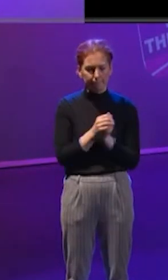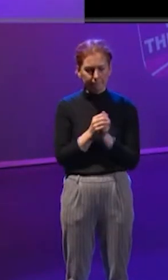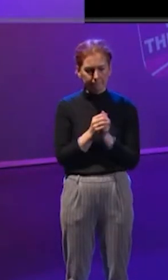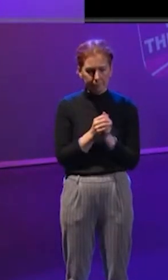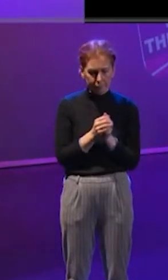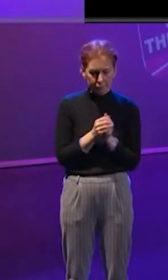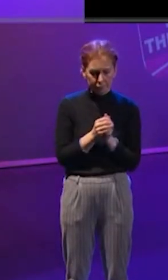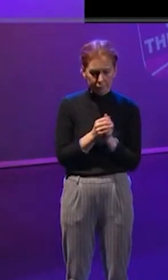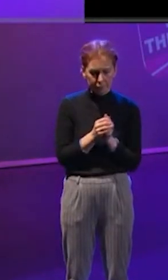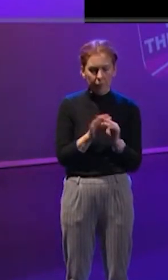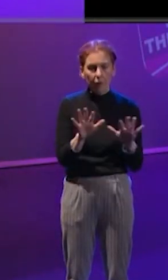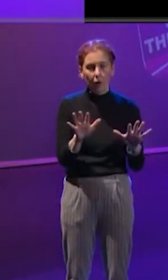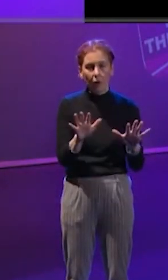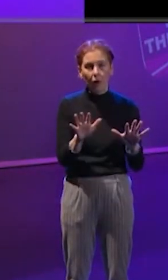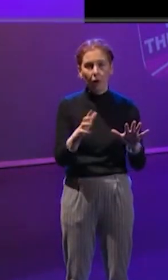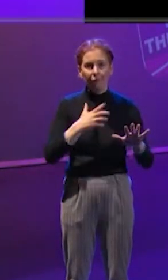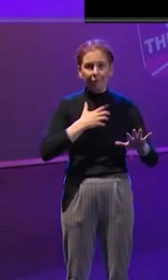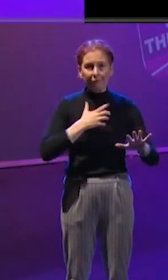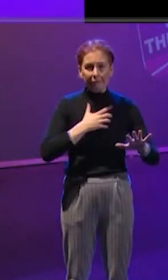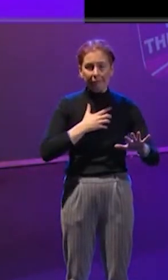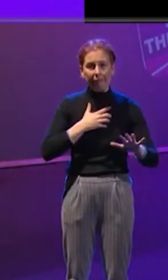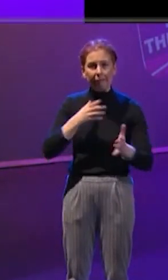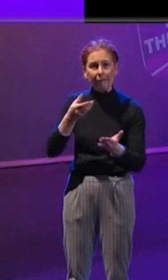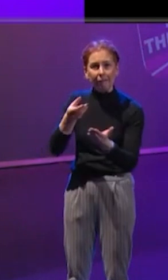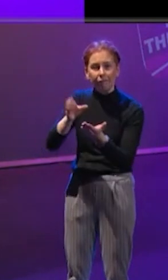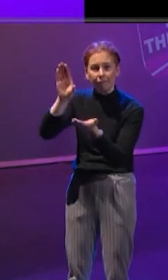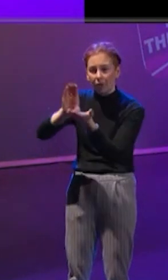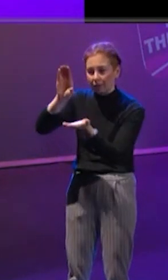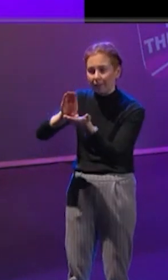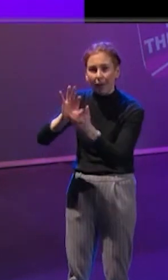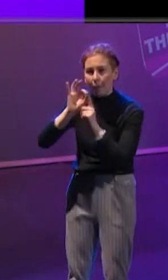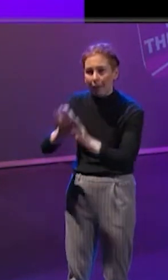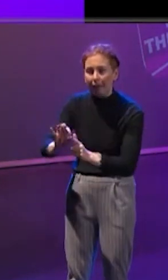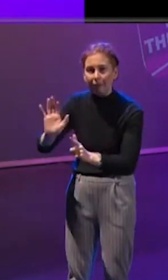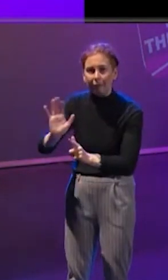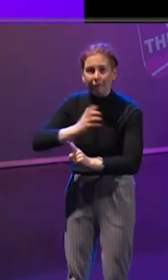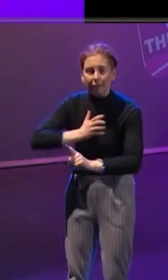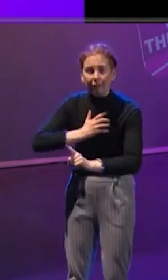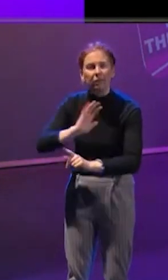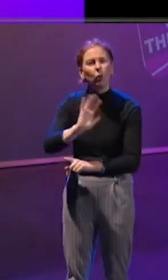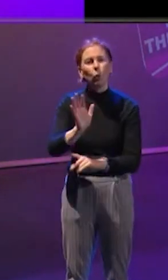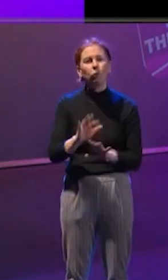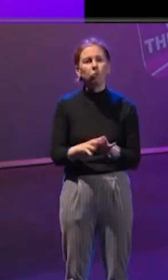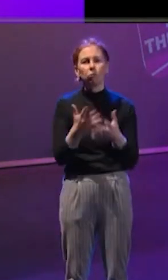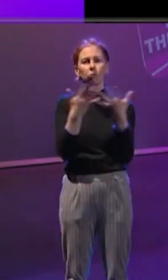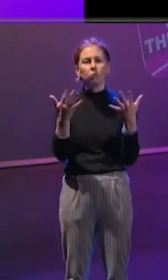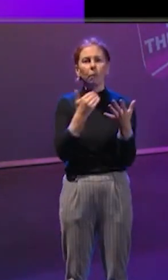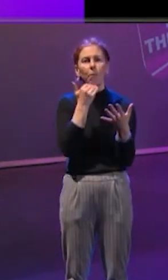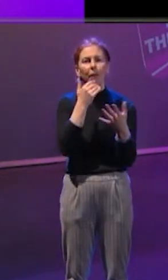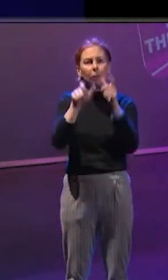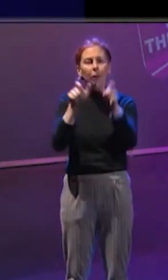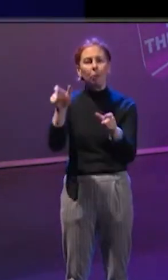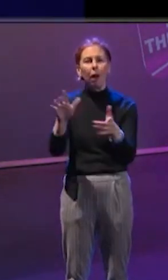don't be afraid of fundraising applications. There are plenty of people out there who are willing to sit down with you, I being one of